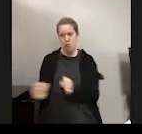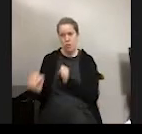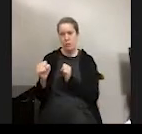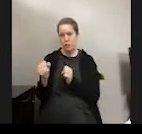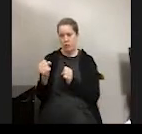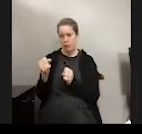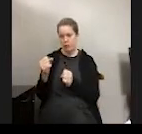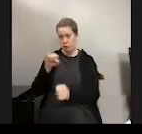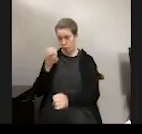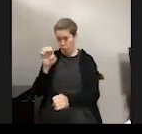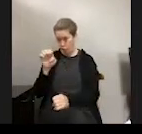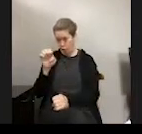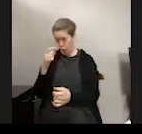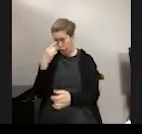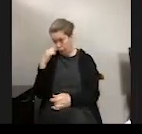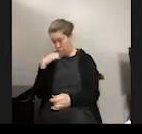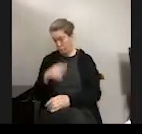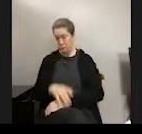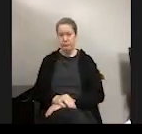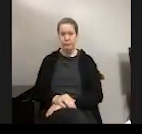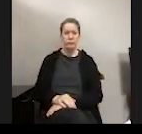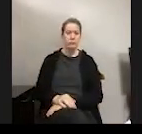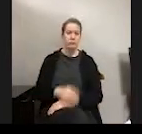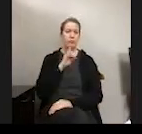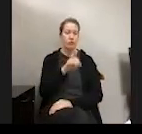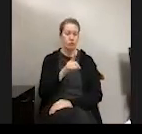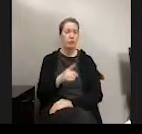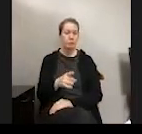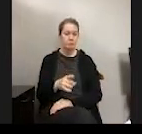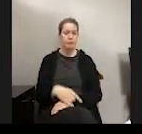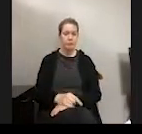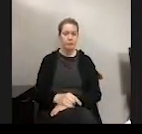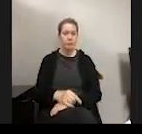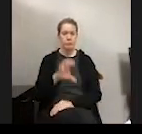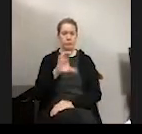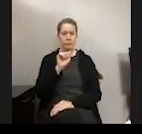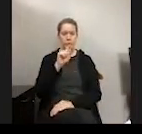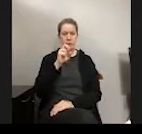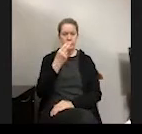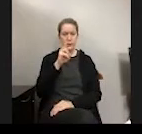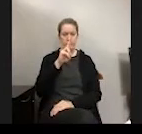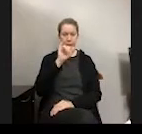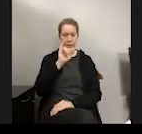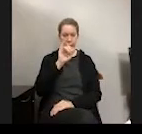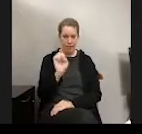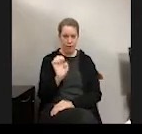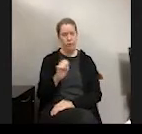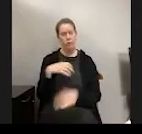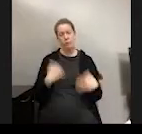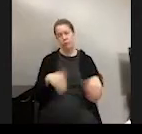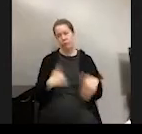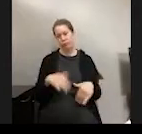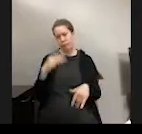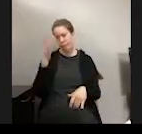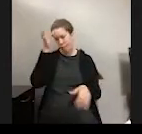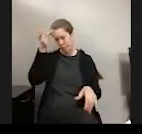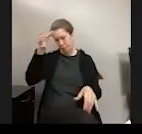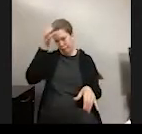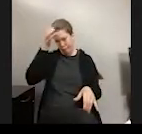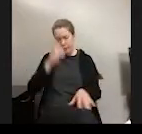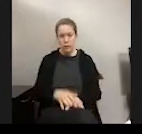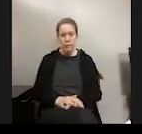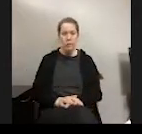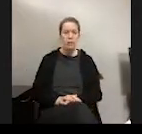Yeah, so as I mentioned, Catherine Dean is a great subject matter expert, but at base, the 10-year public